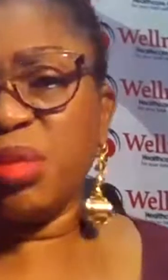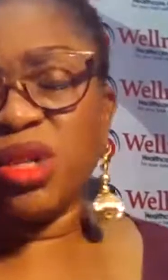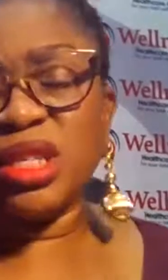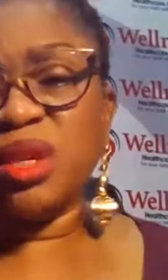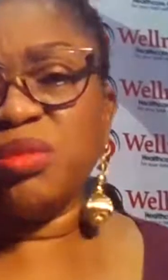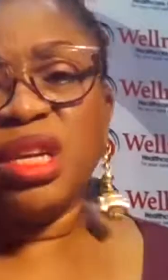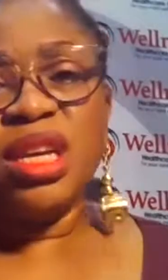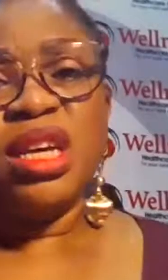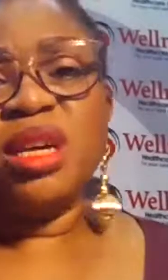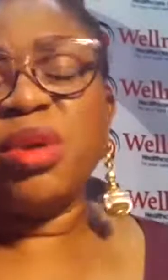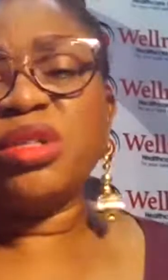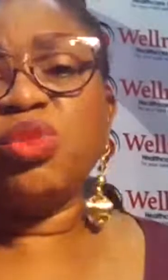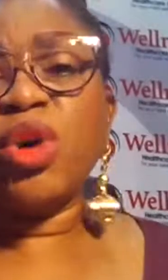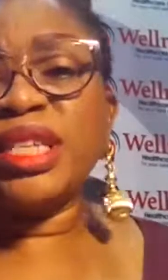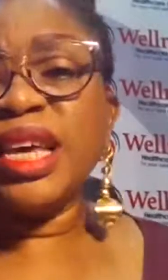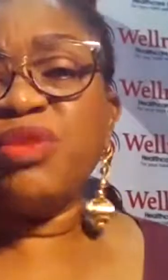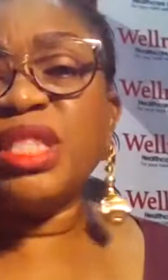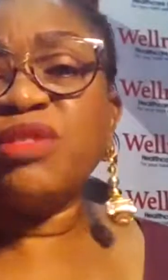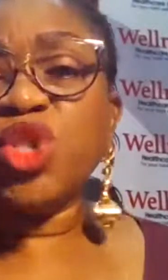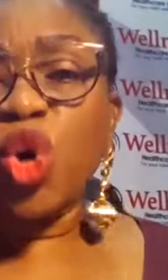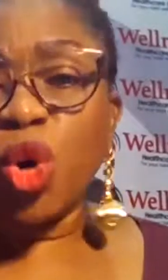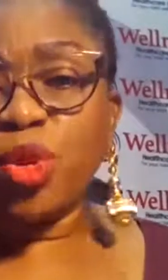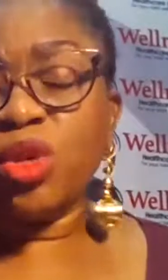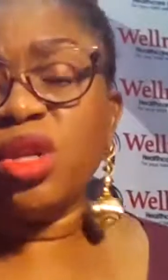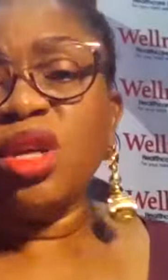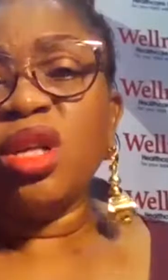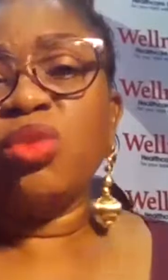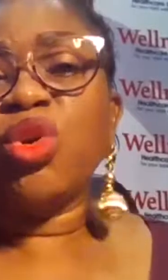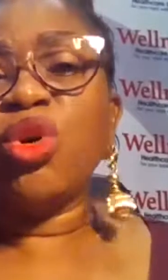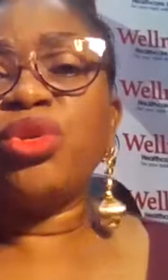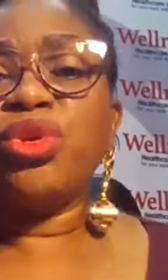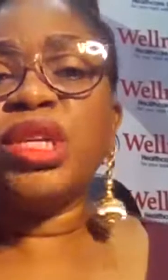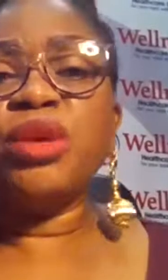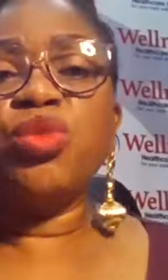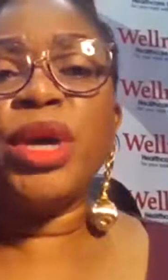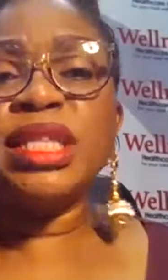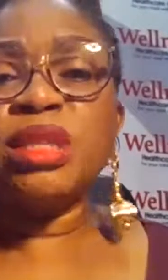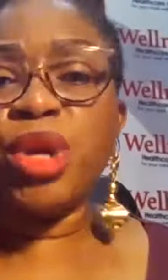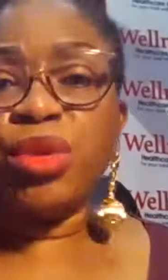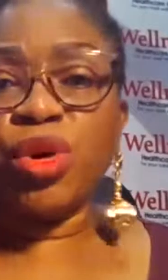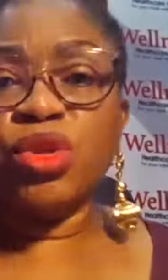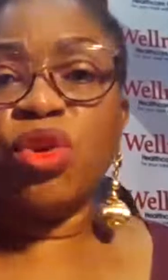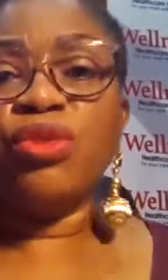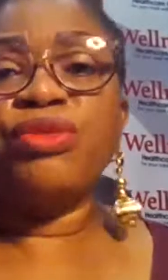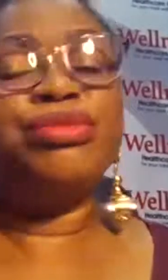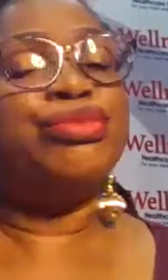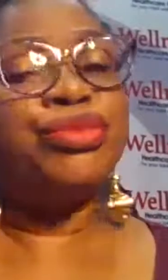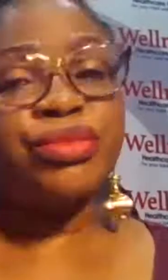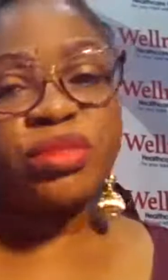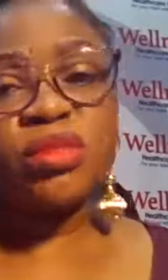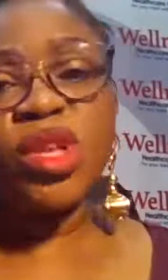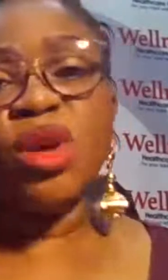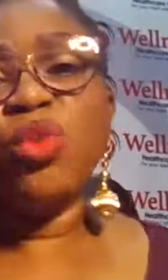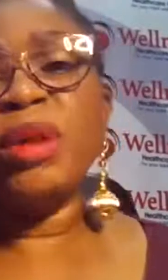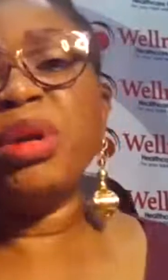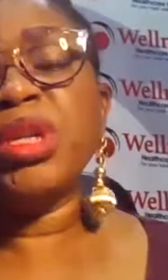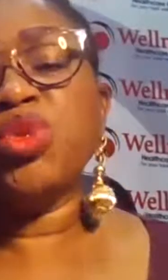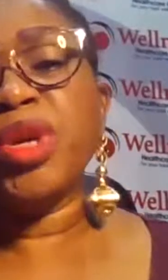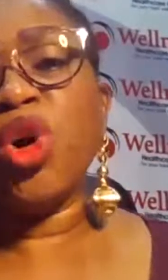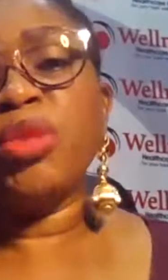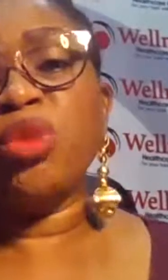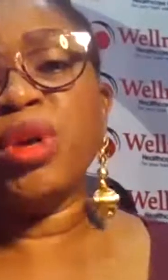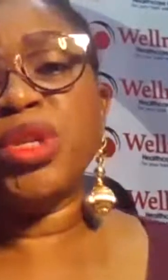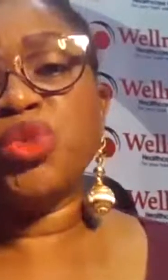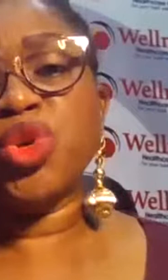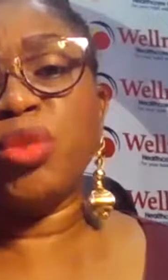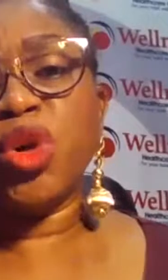that about 1 in every 7 couple will go through the waiting period of when babies